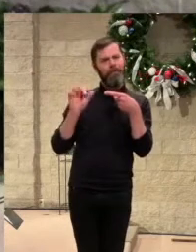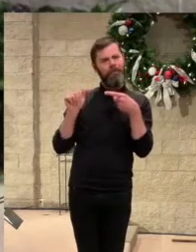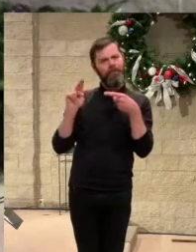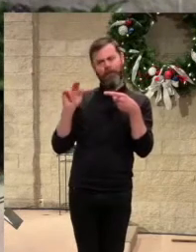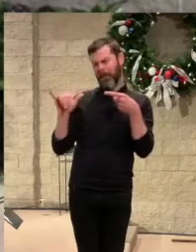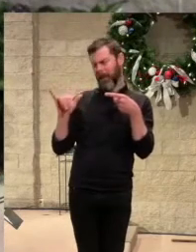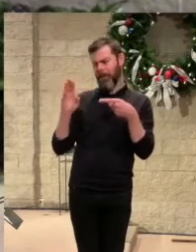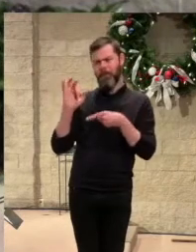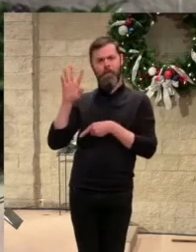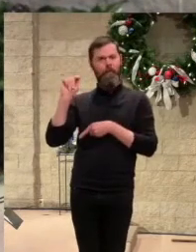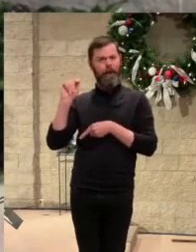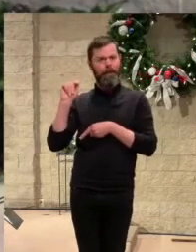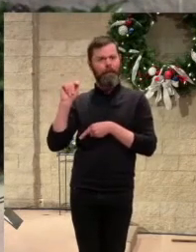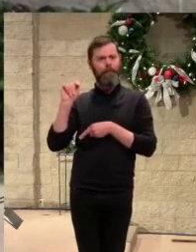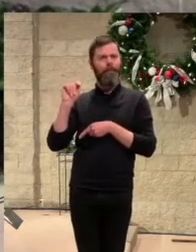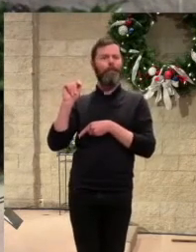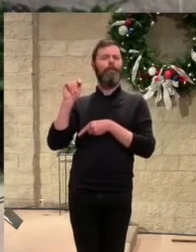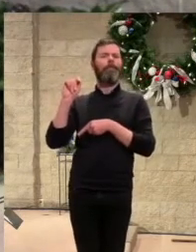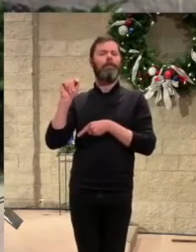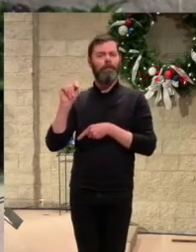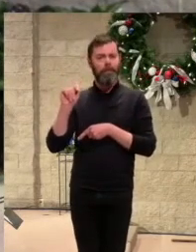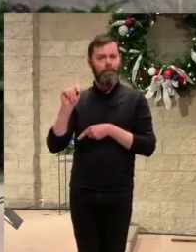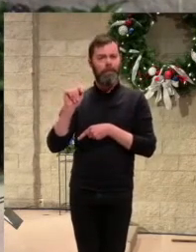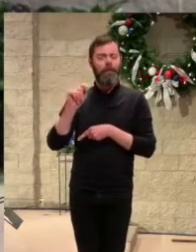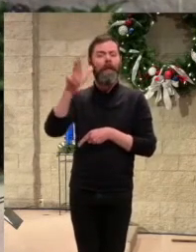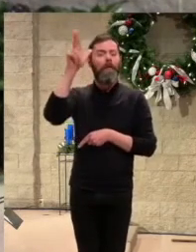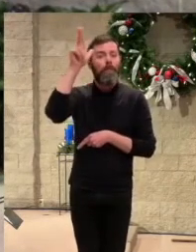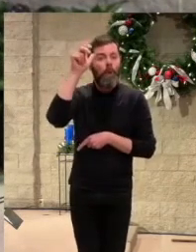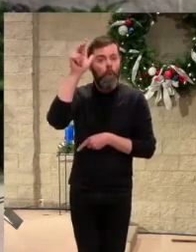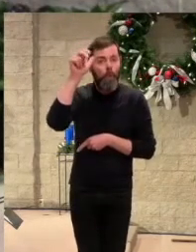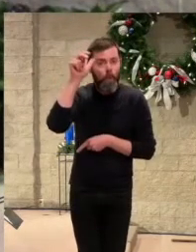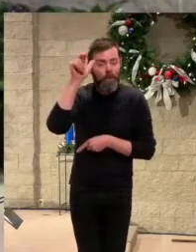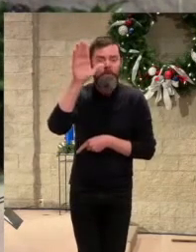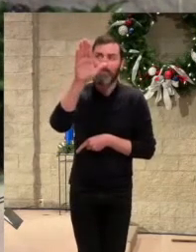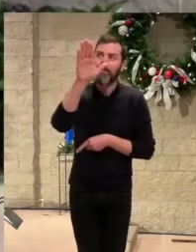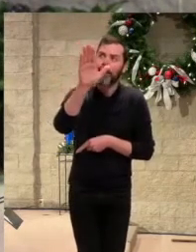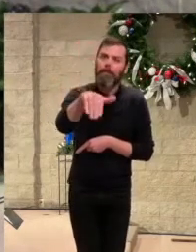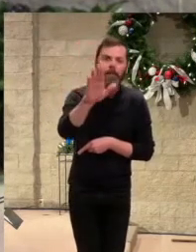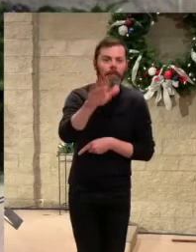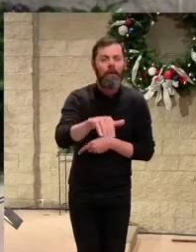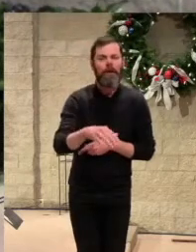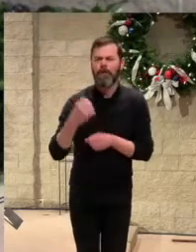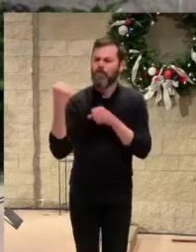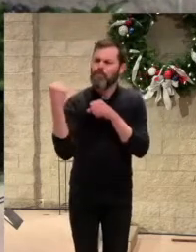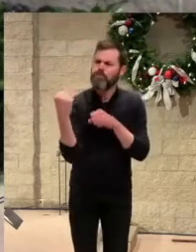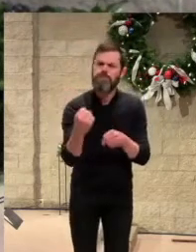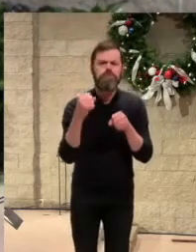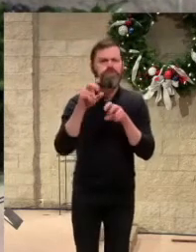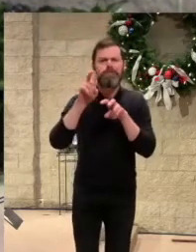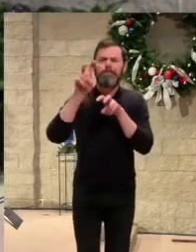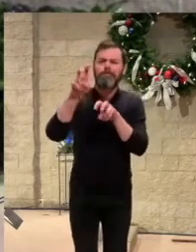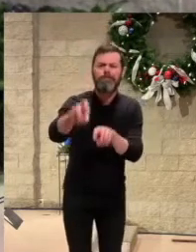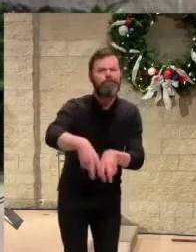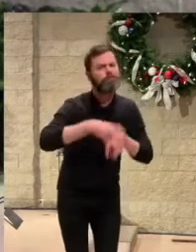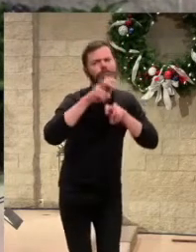Bright was seated by my side. The horse was lean and